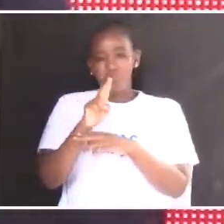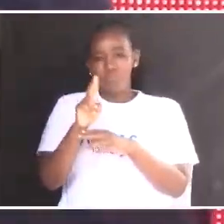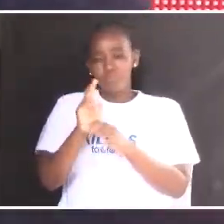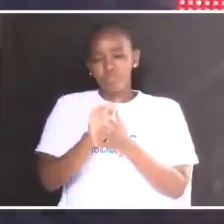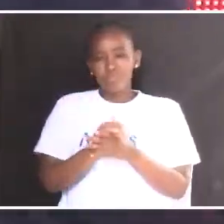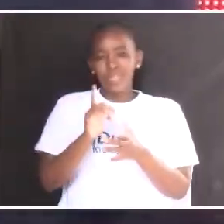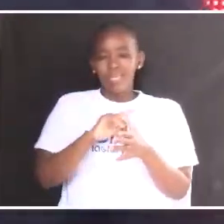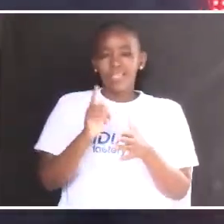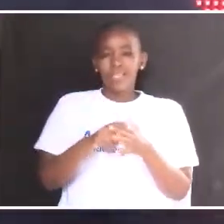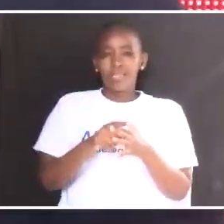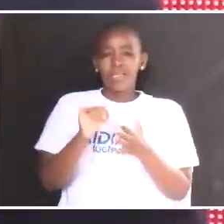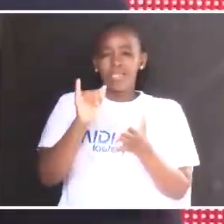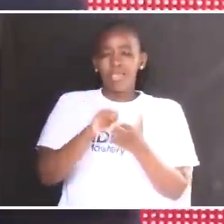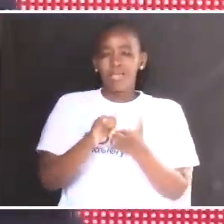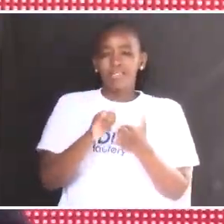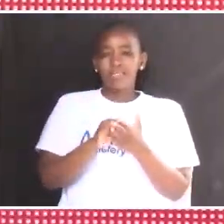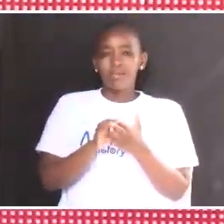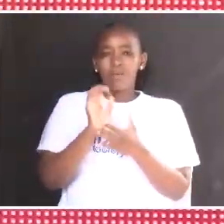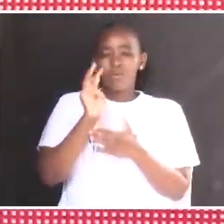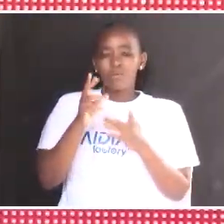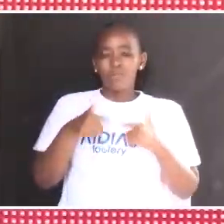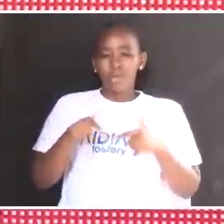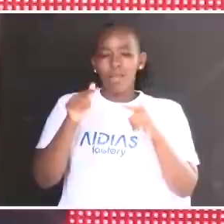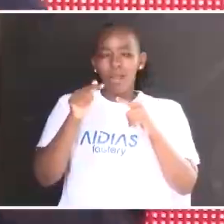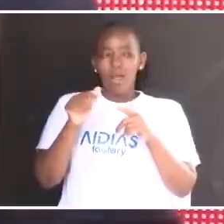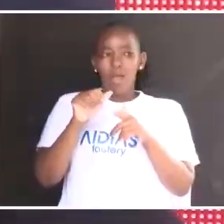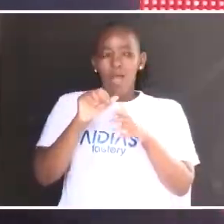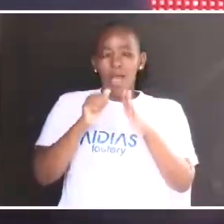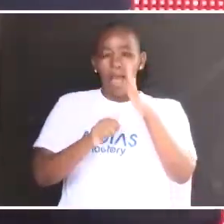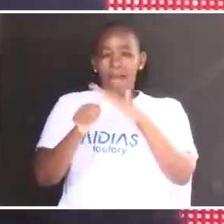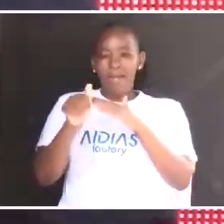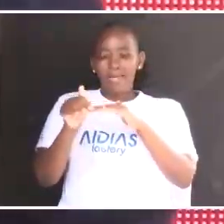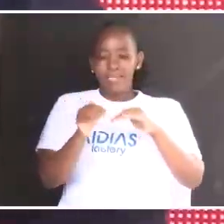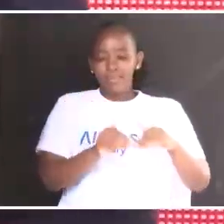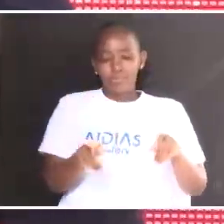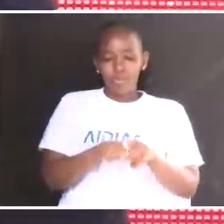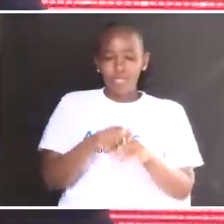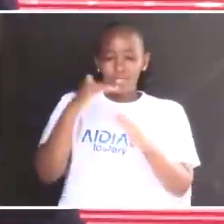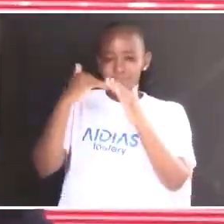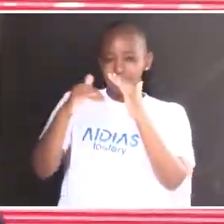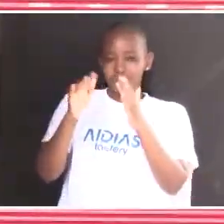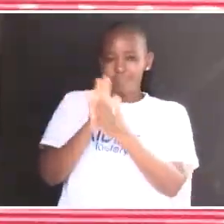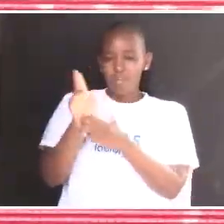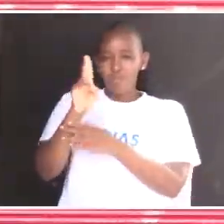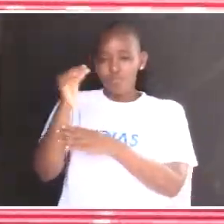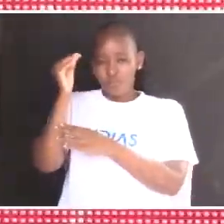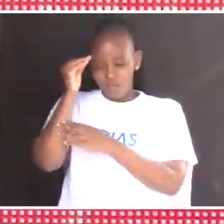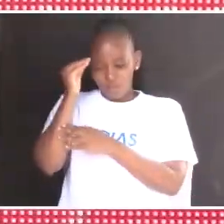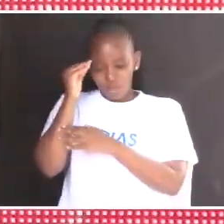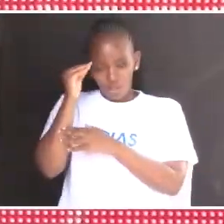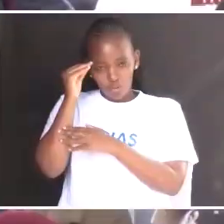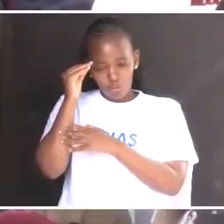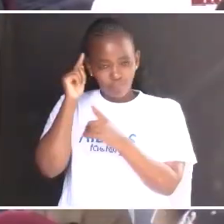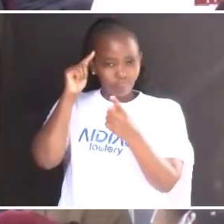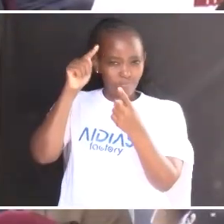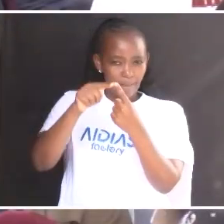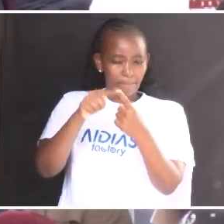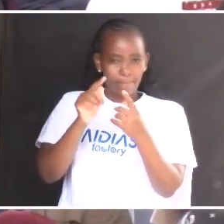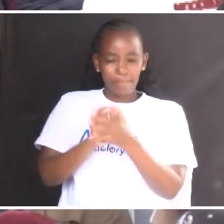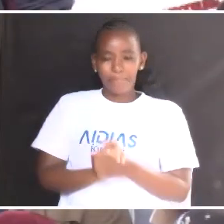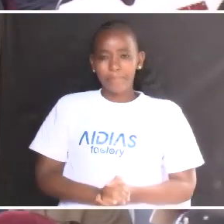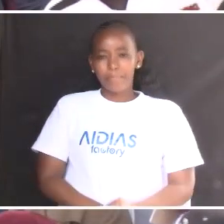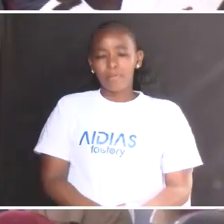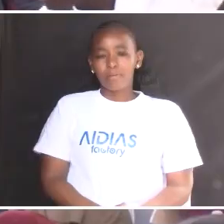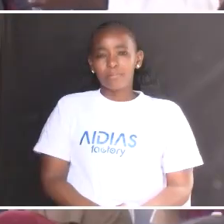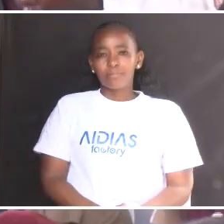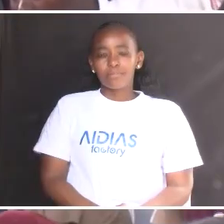then that would be allowed under the exemptions and limitations. Use for education purposes, where it is used for education